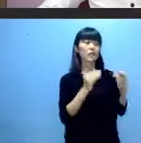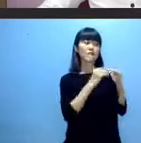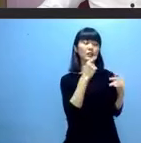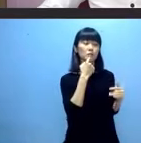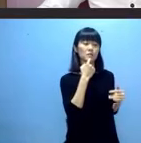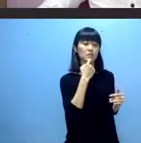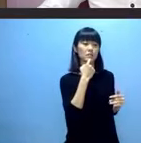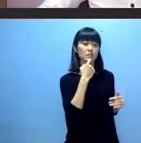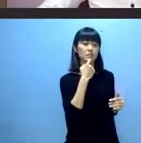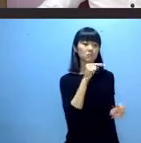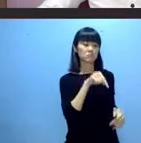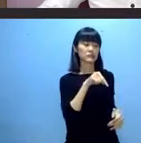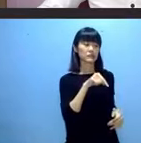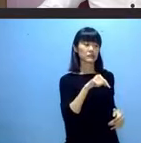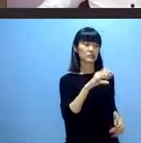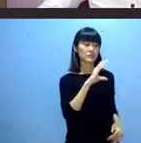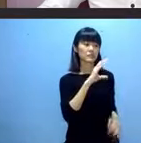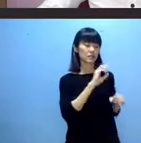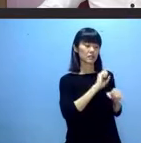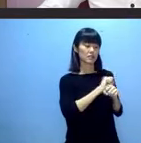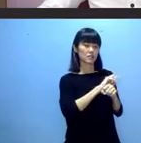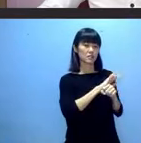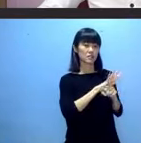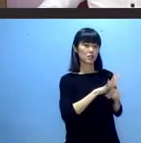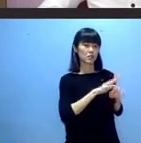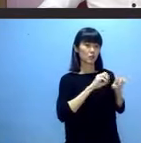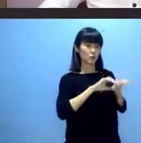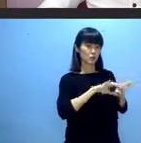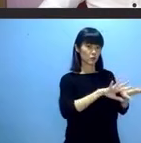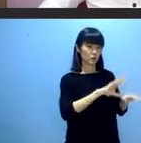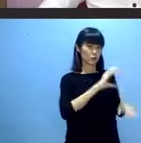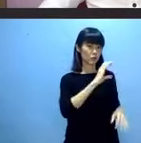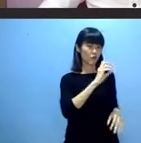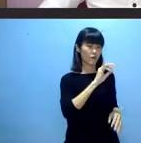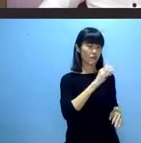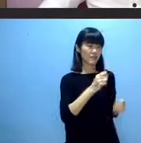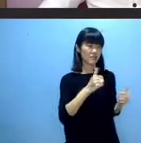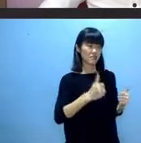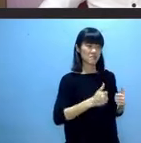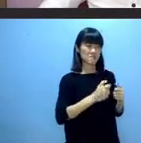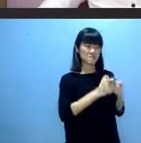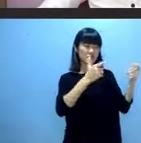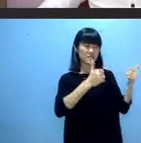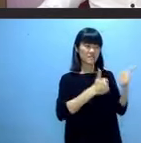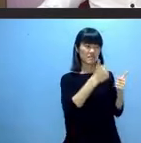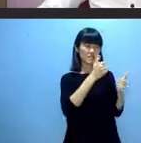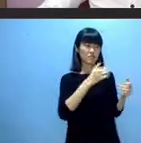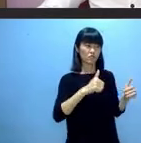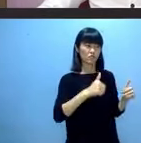largest, biggest challenge you guys have faced so far? As an organization, for sure.